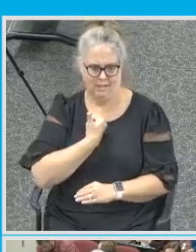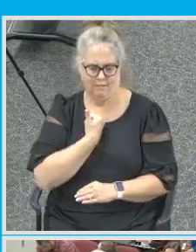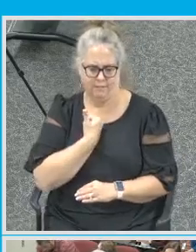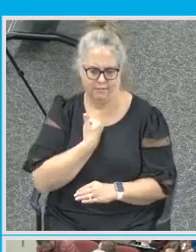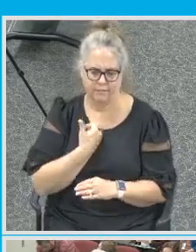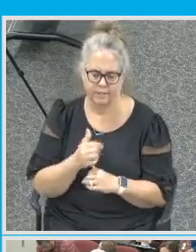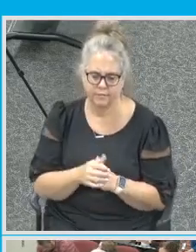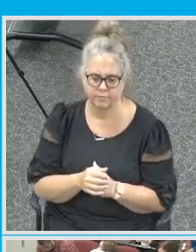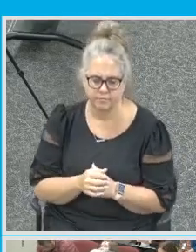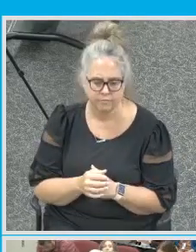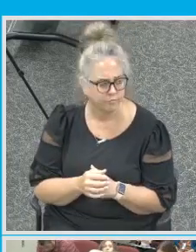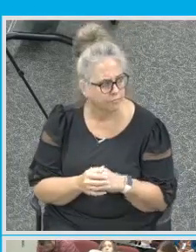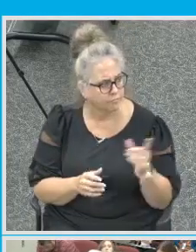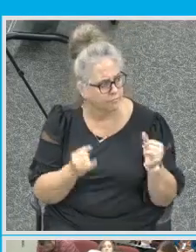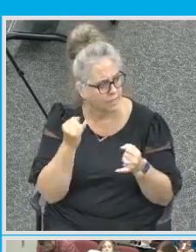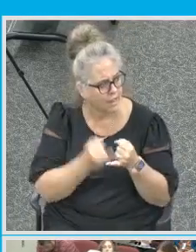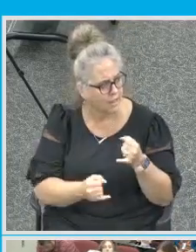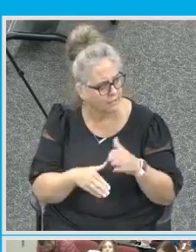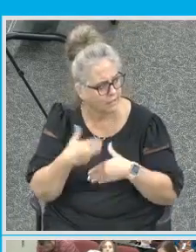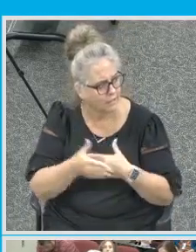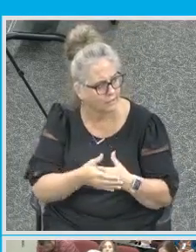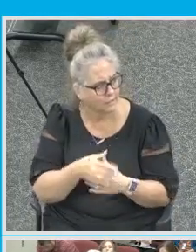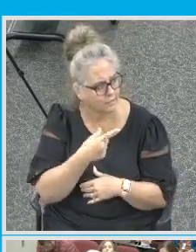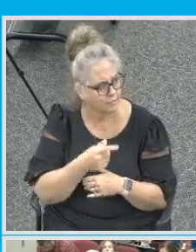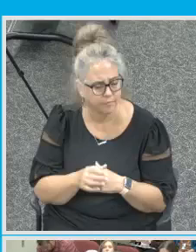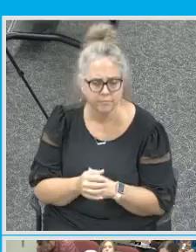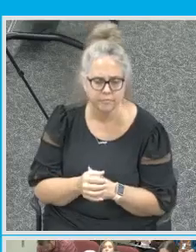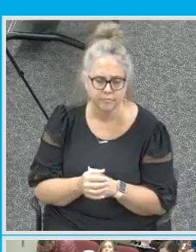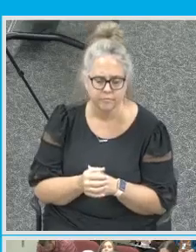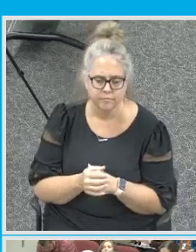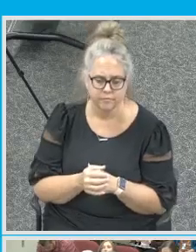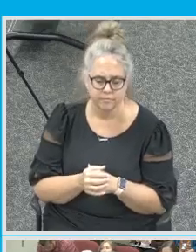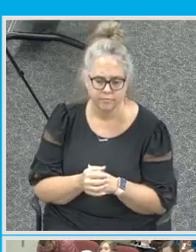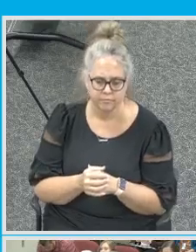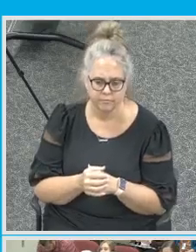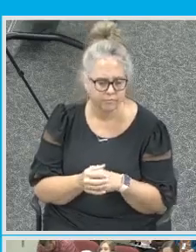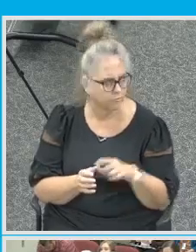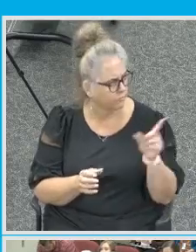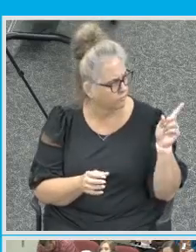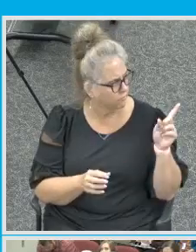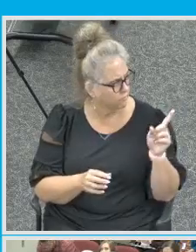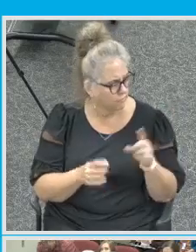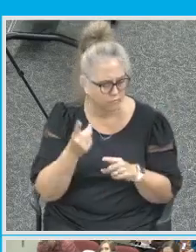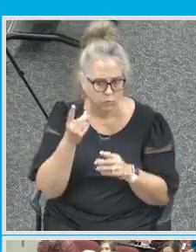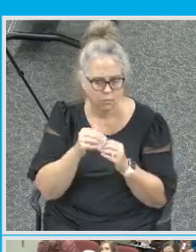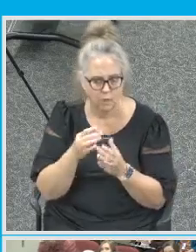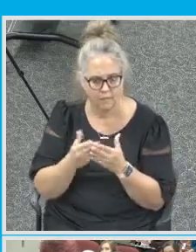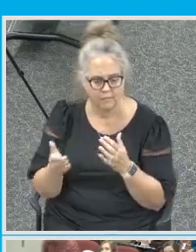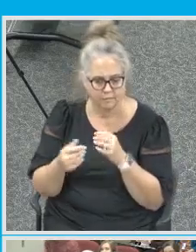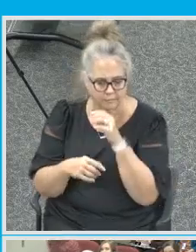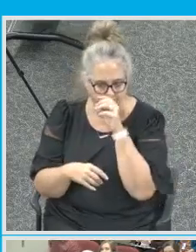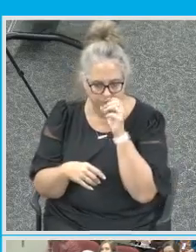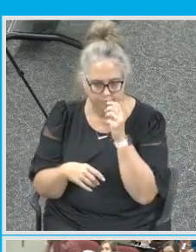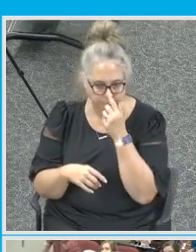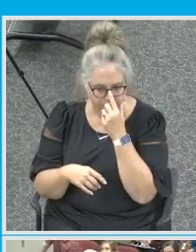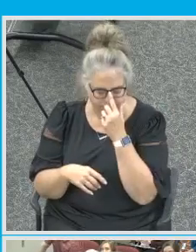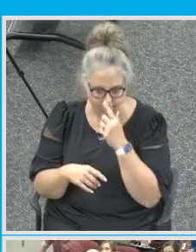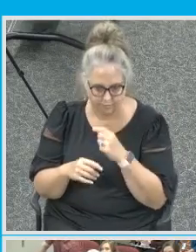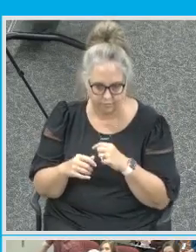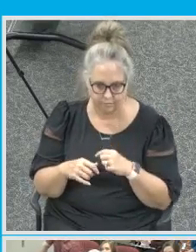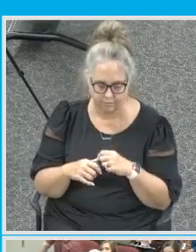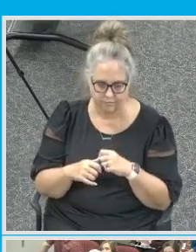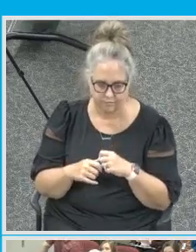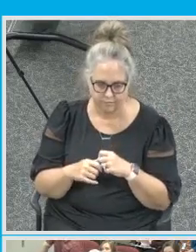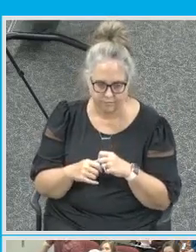please. Oh, one other thing I want to mention also, if you can't cover up your skin, then there's opportunities to